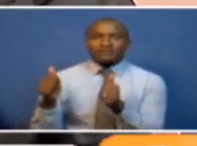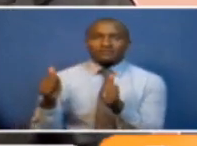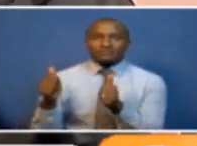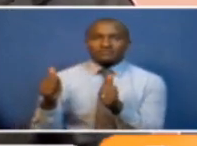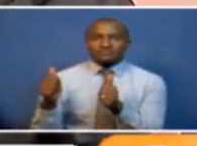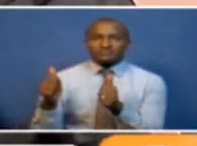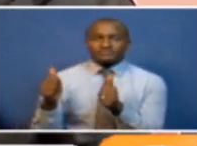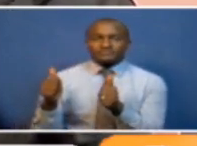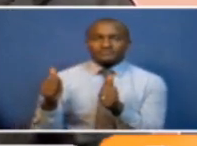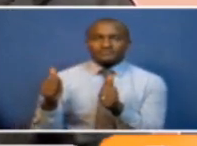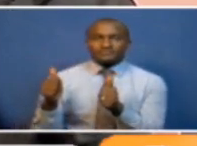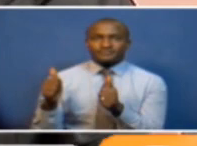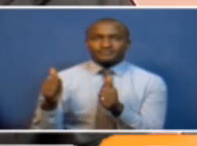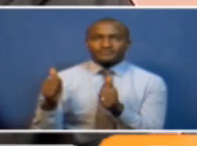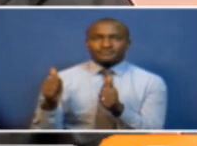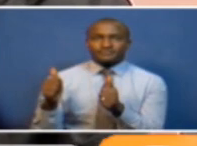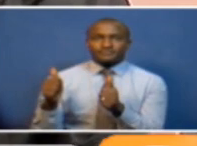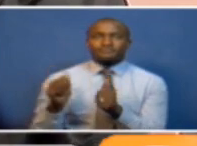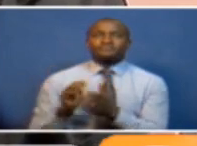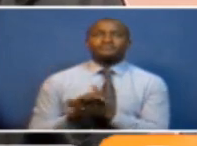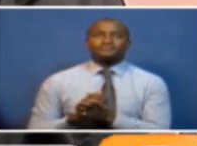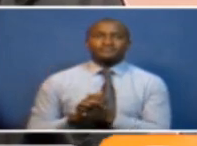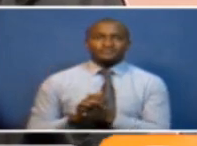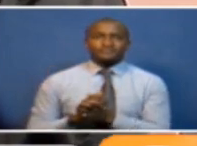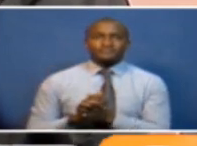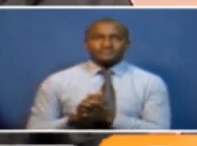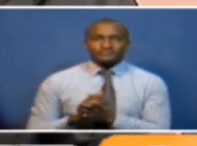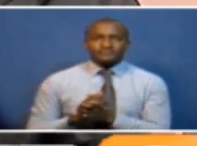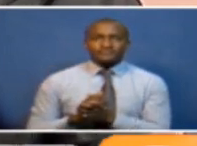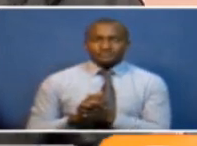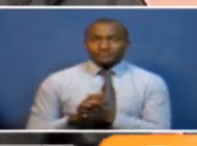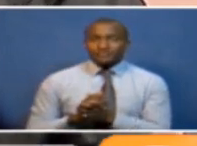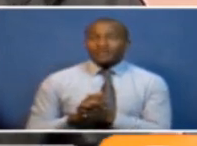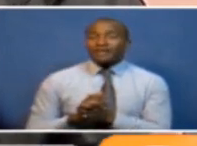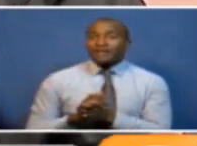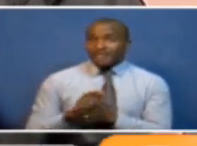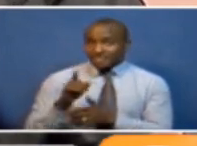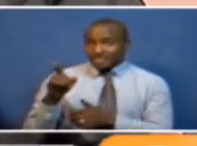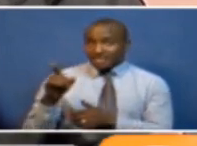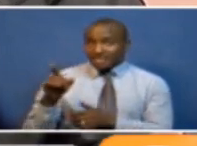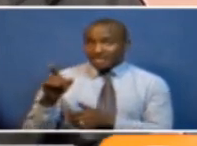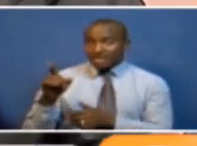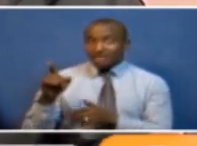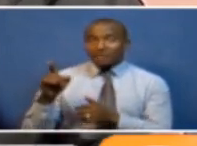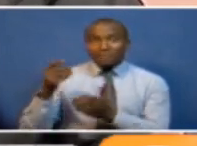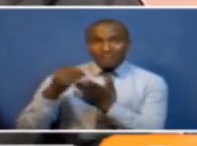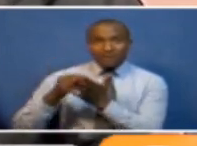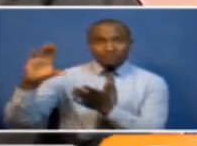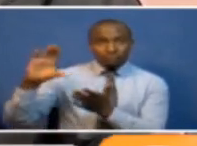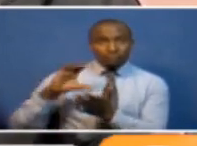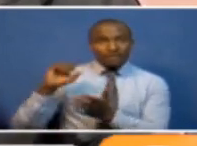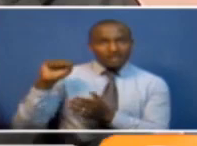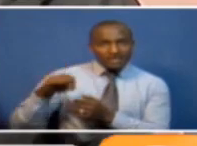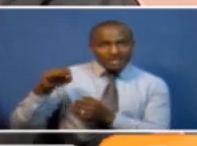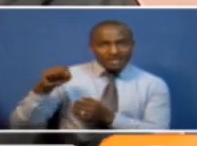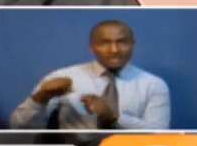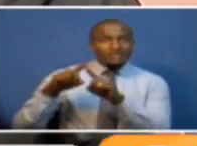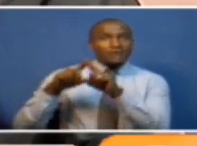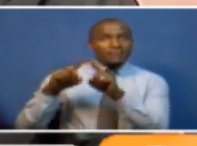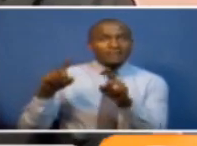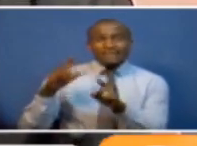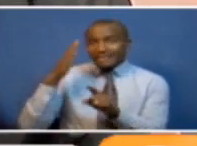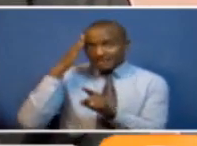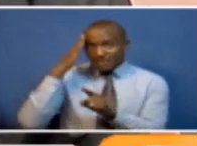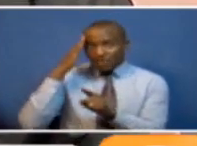met with this project. They are privy to each and every